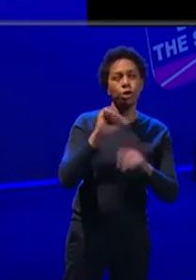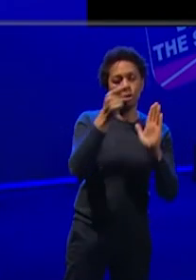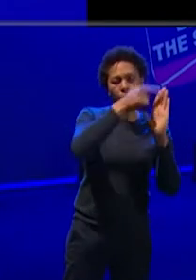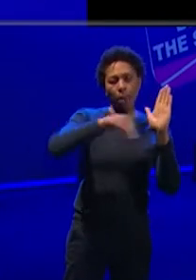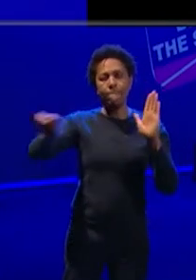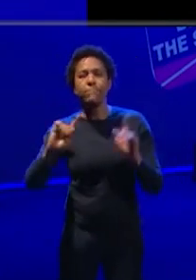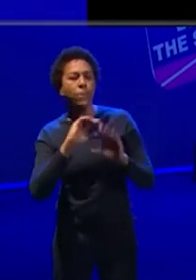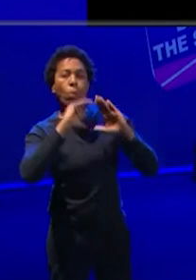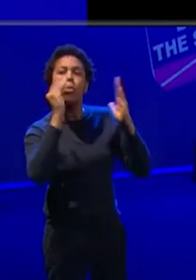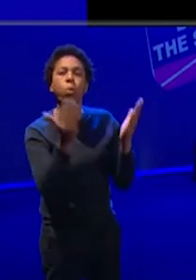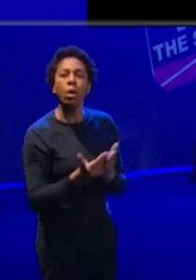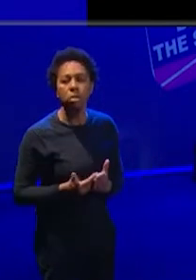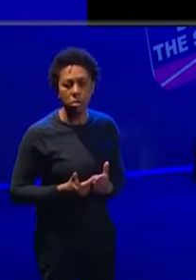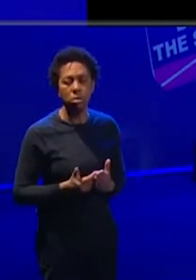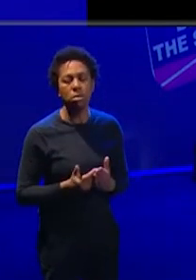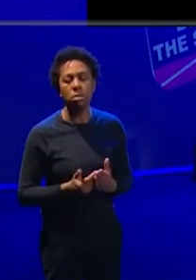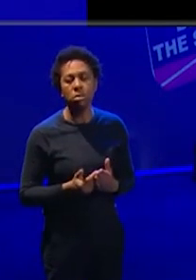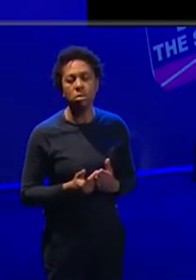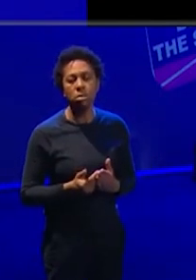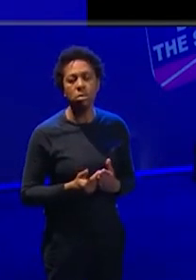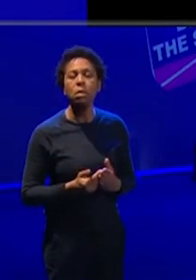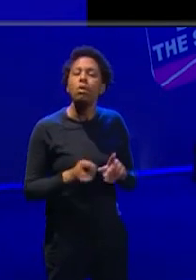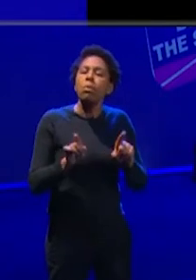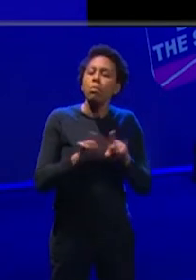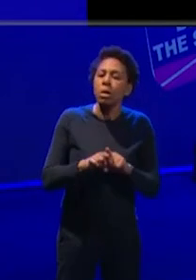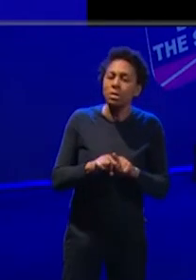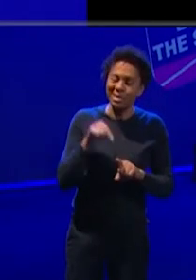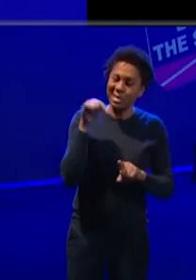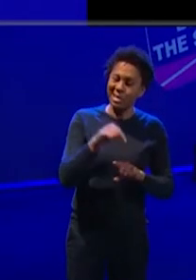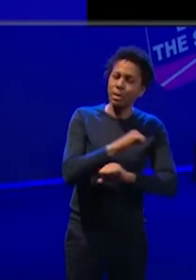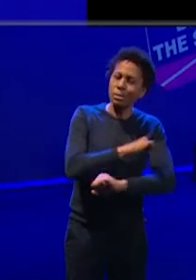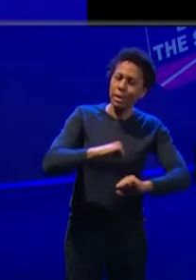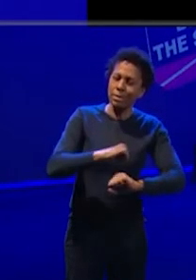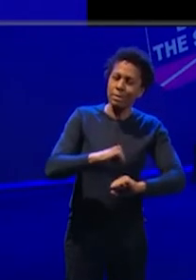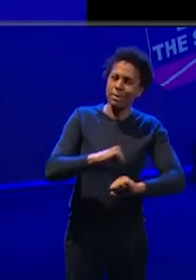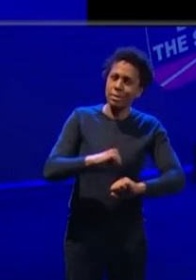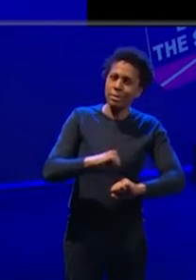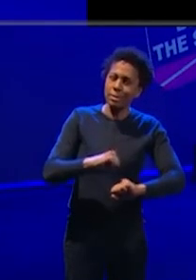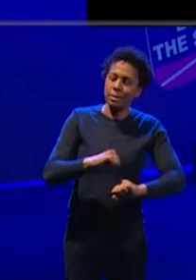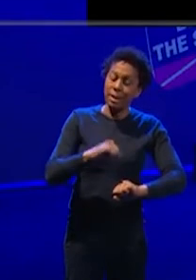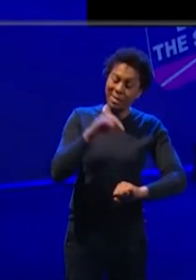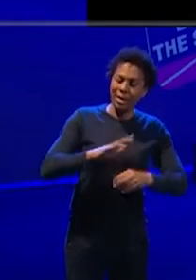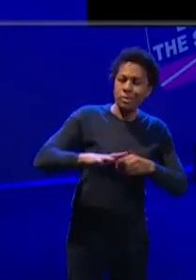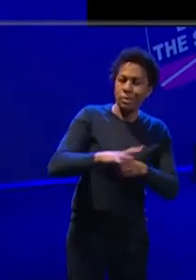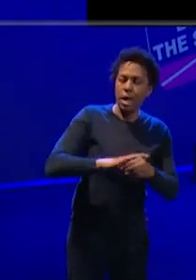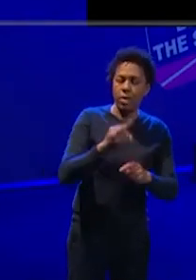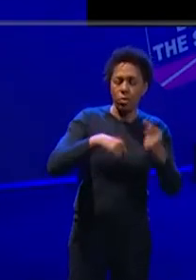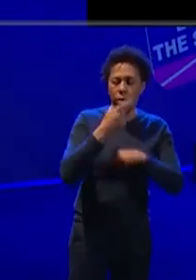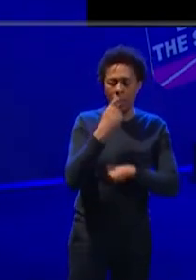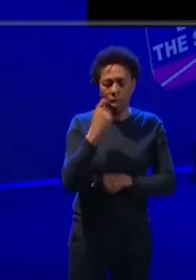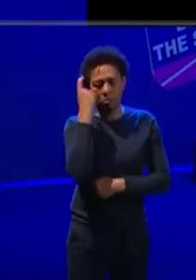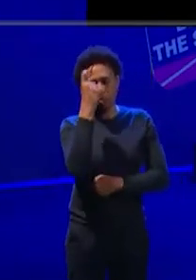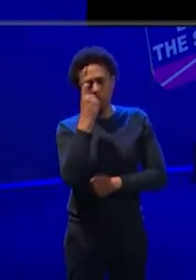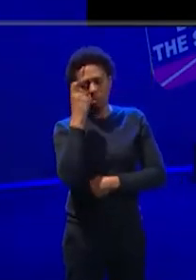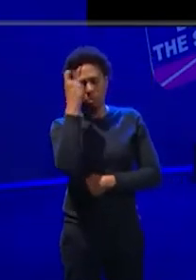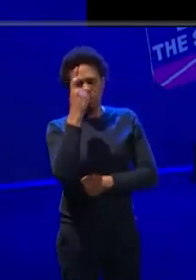there, but it also needs to be a space in which we imagine a better world. Because the only way we get better